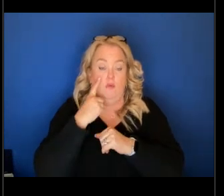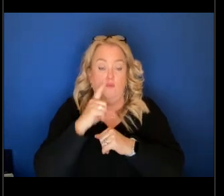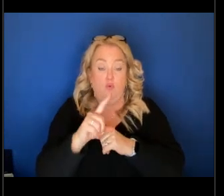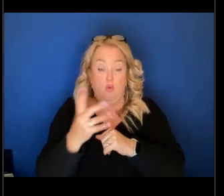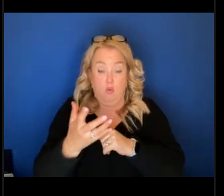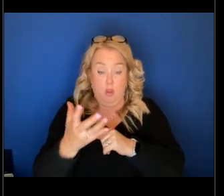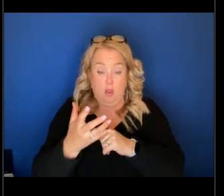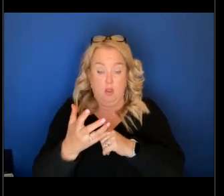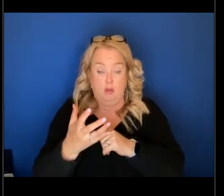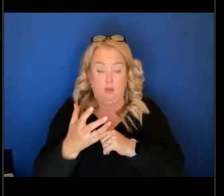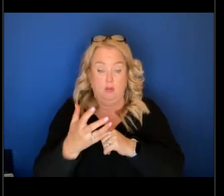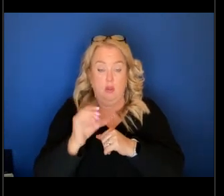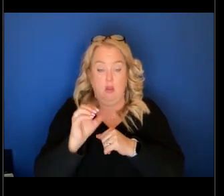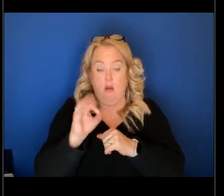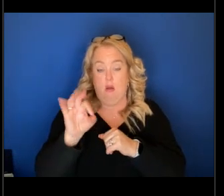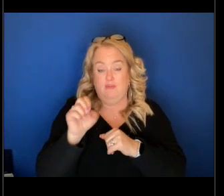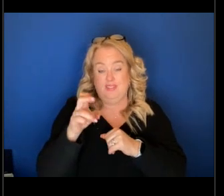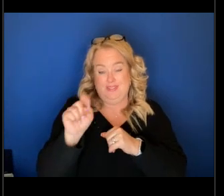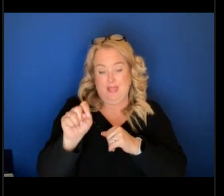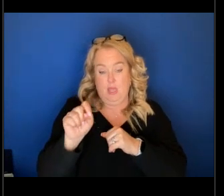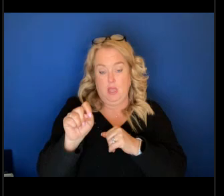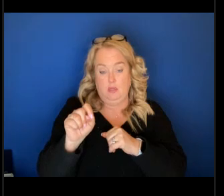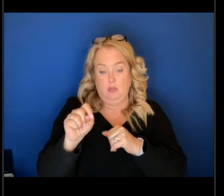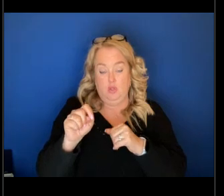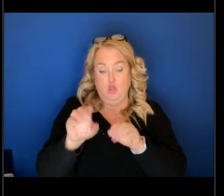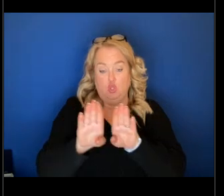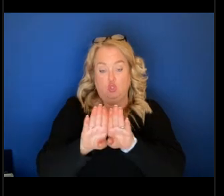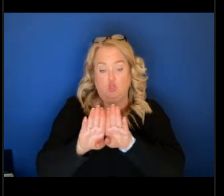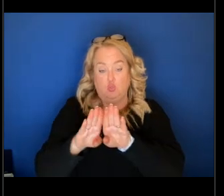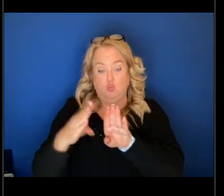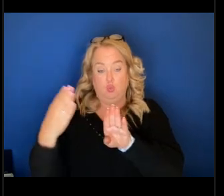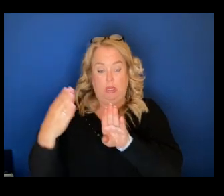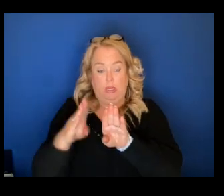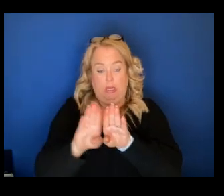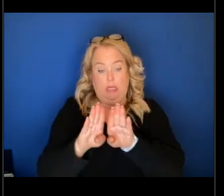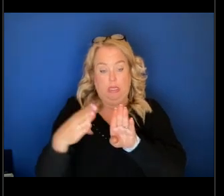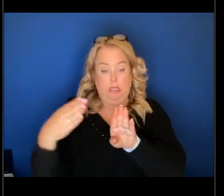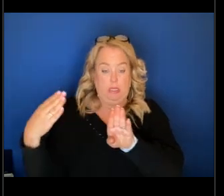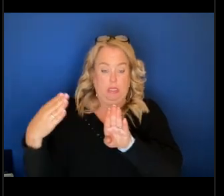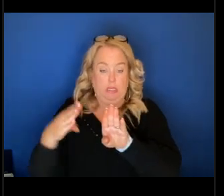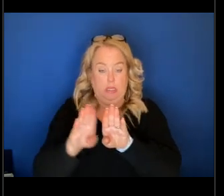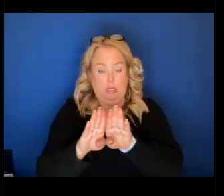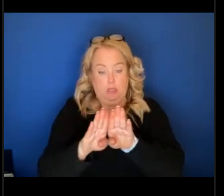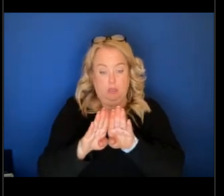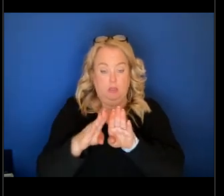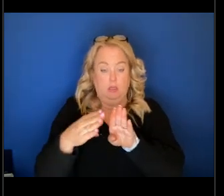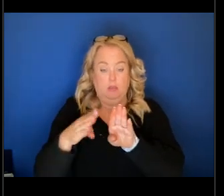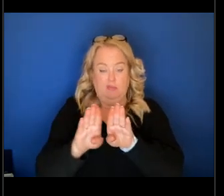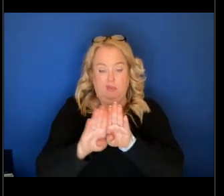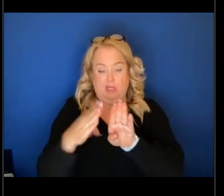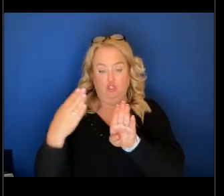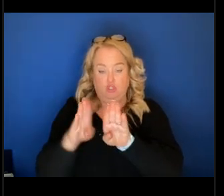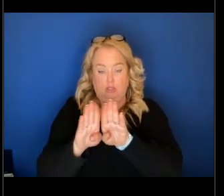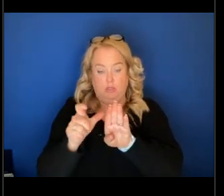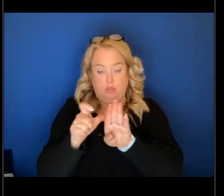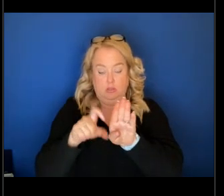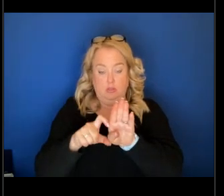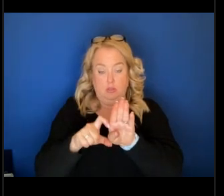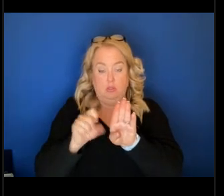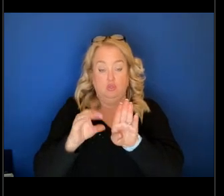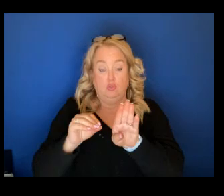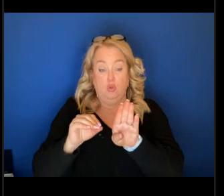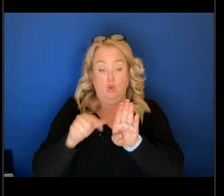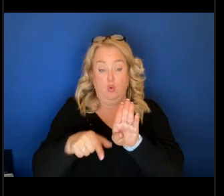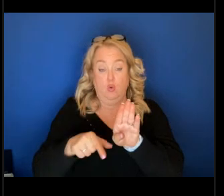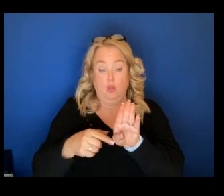by installing offset or swing clear hinges, removing the lower portion of